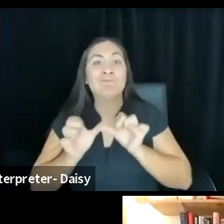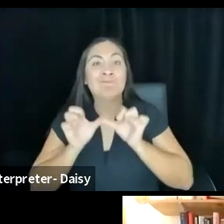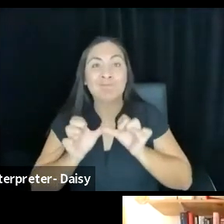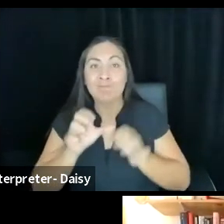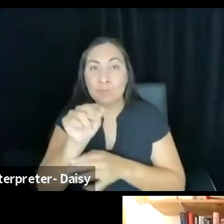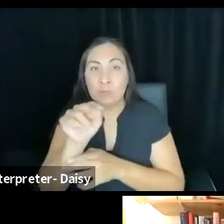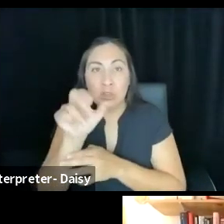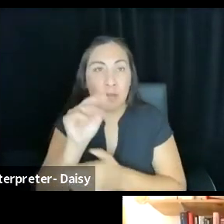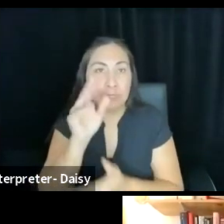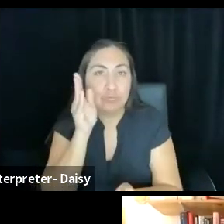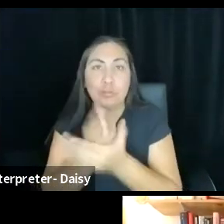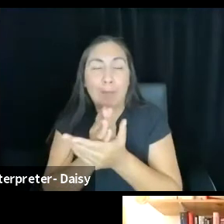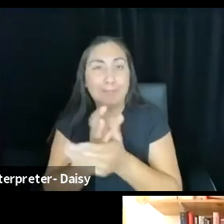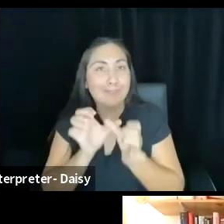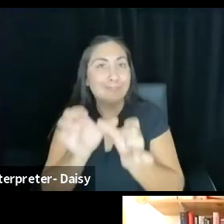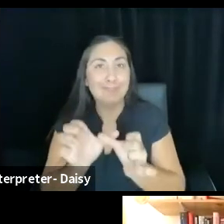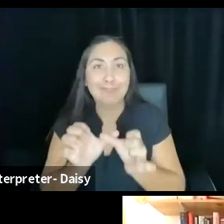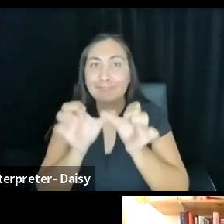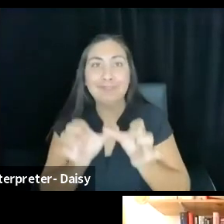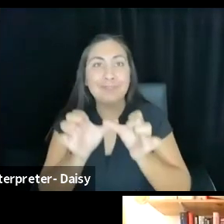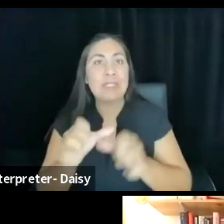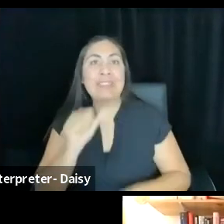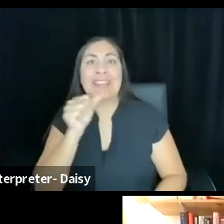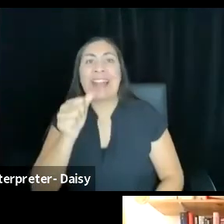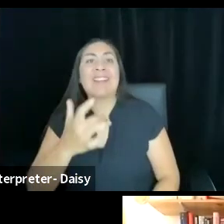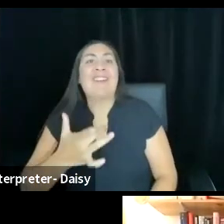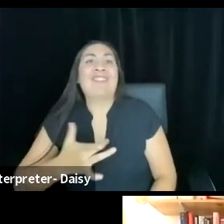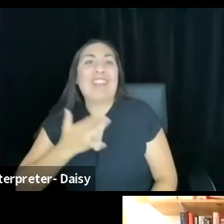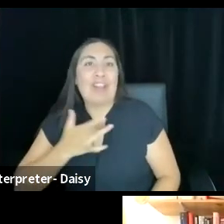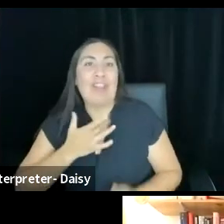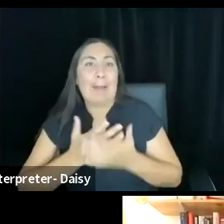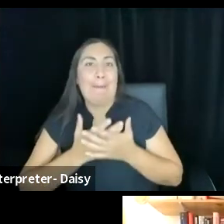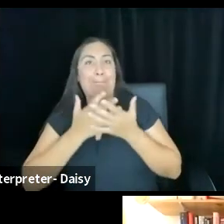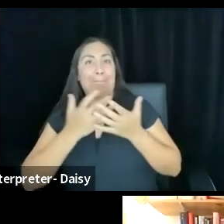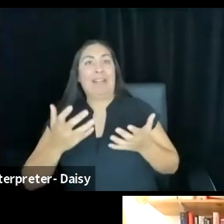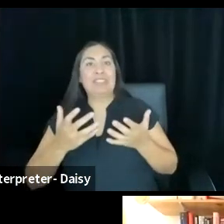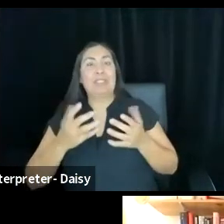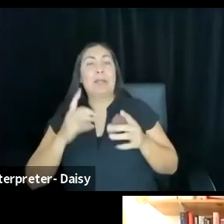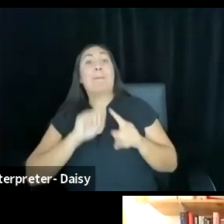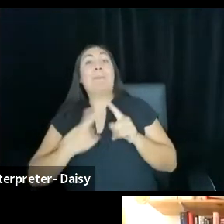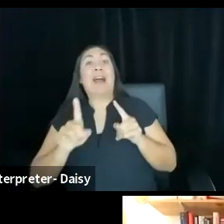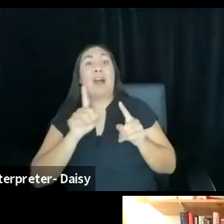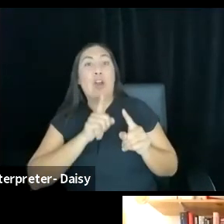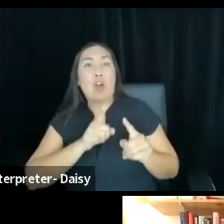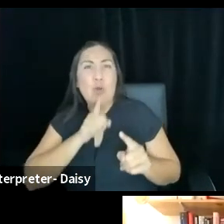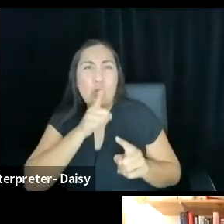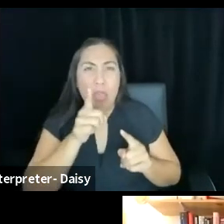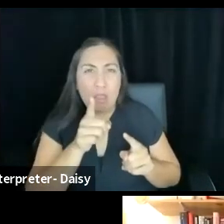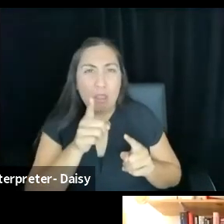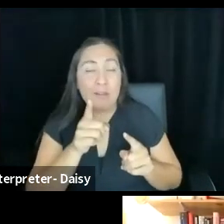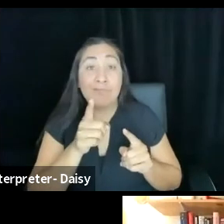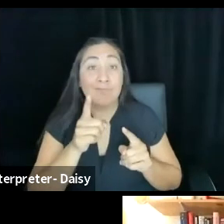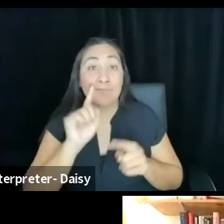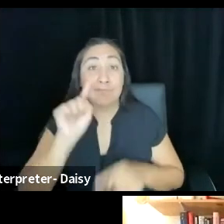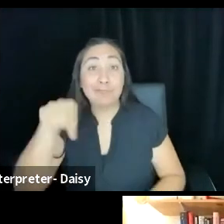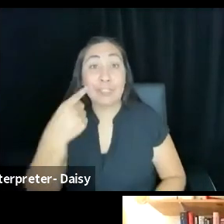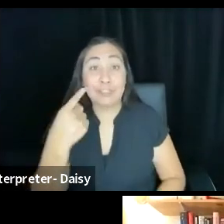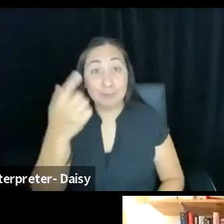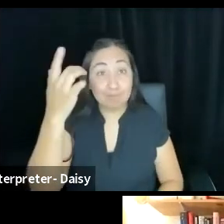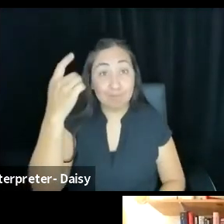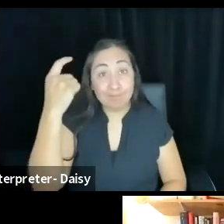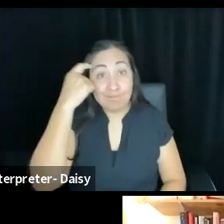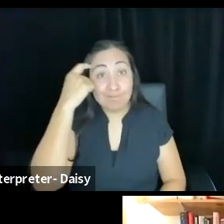of not feeling much, but really just sort of powering my way through intellectually